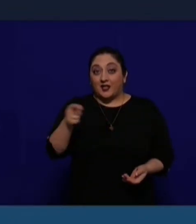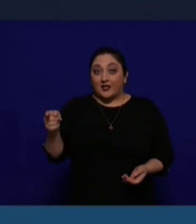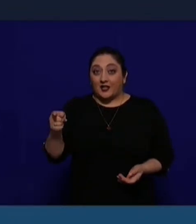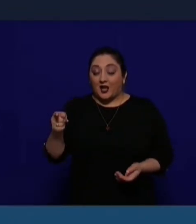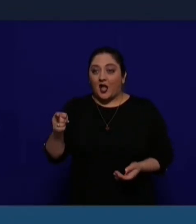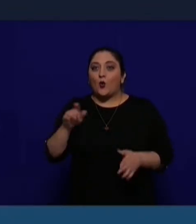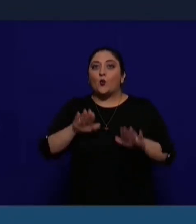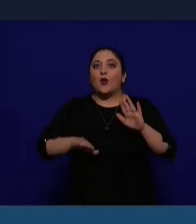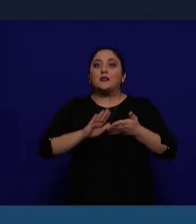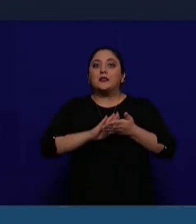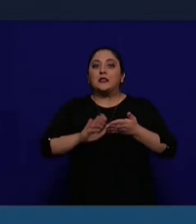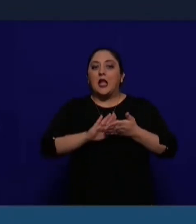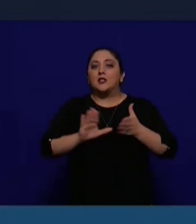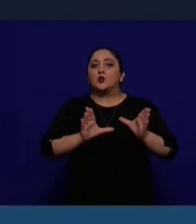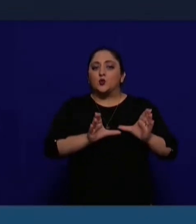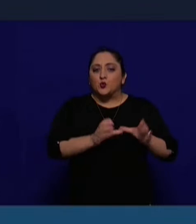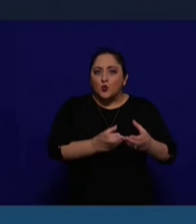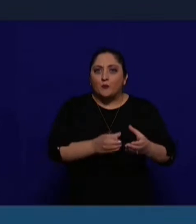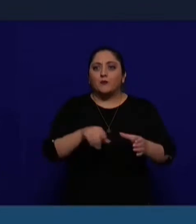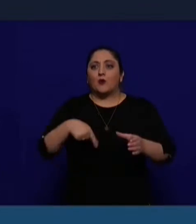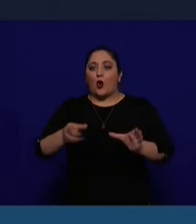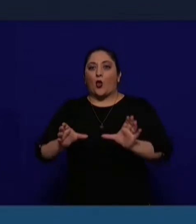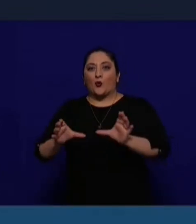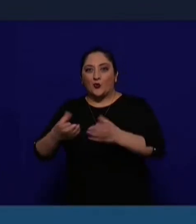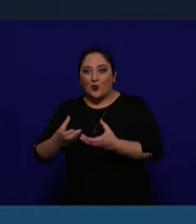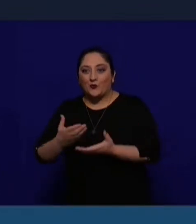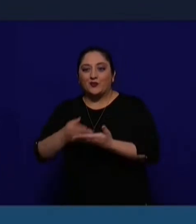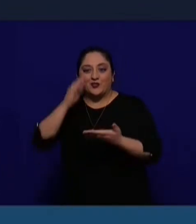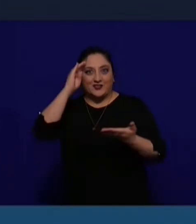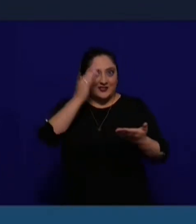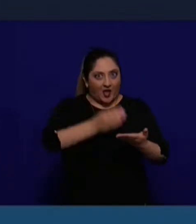nagħlqu gruppi ta' etajiet biex dawn ikunu protetti.